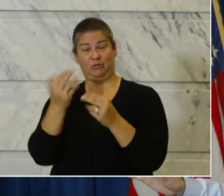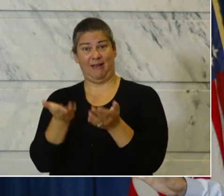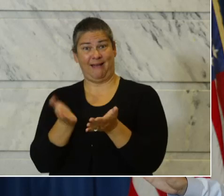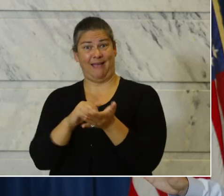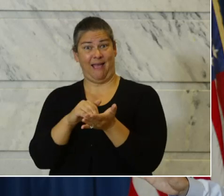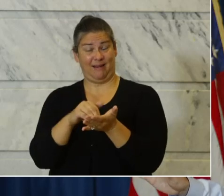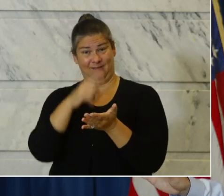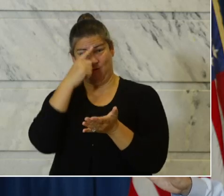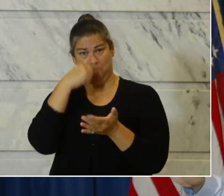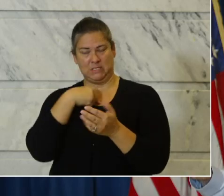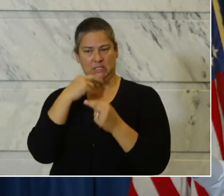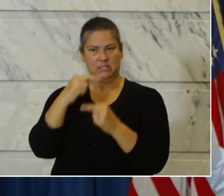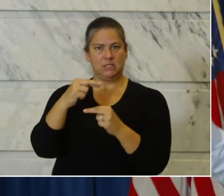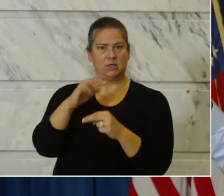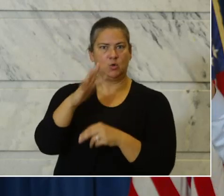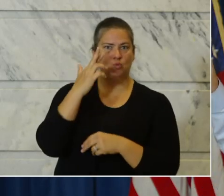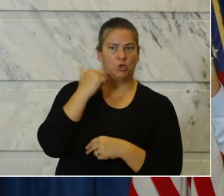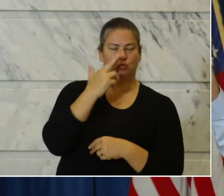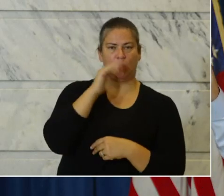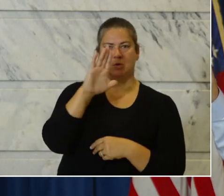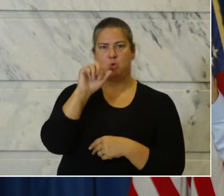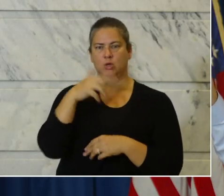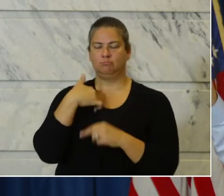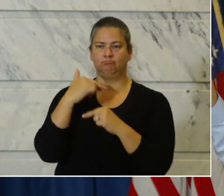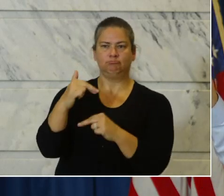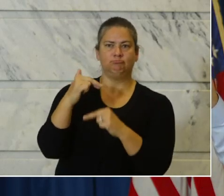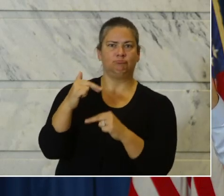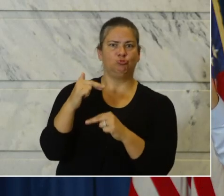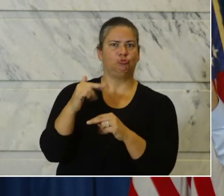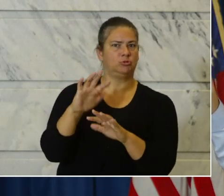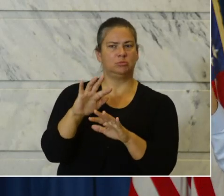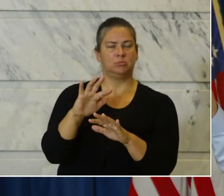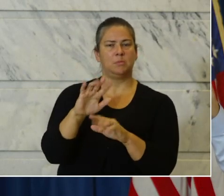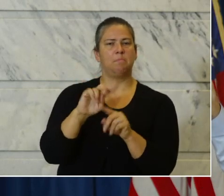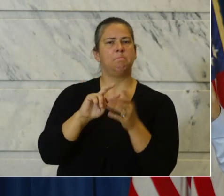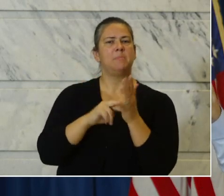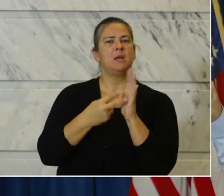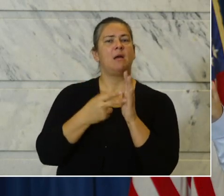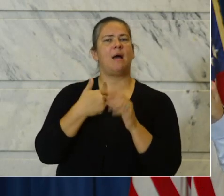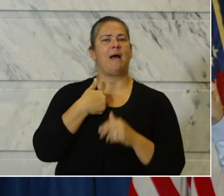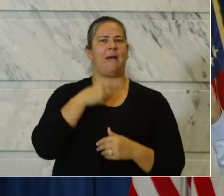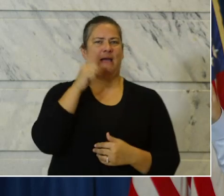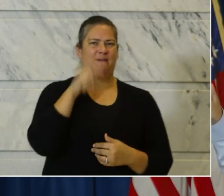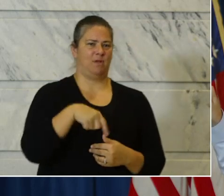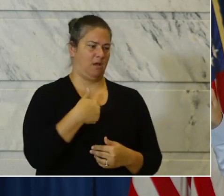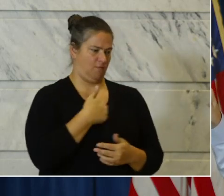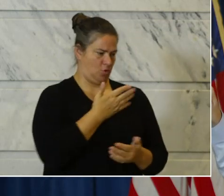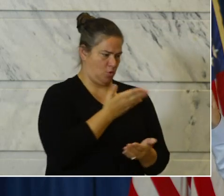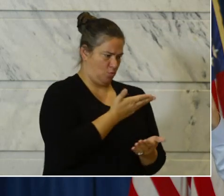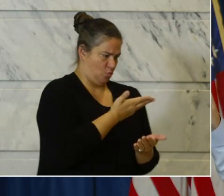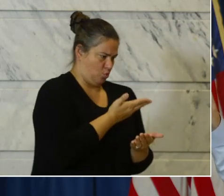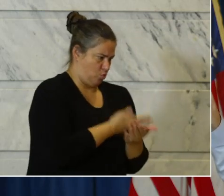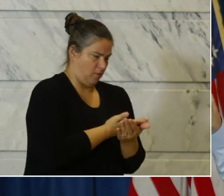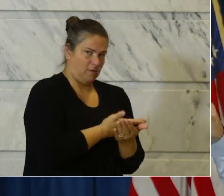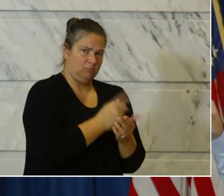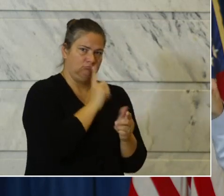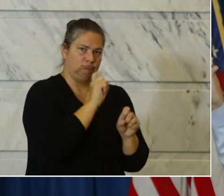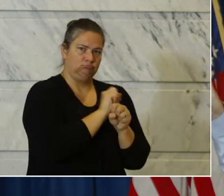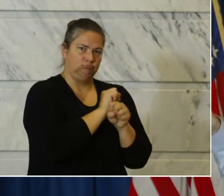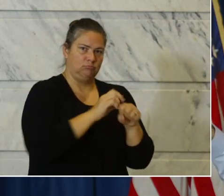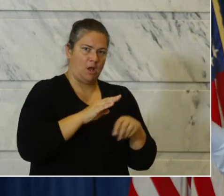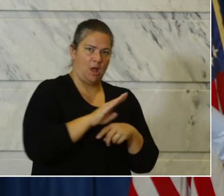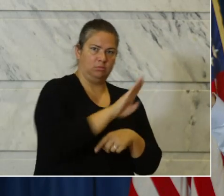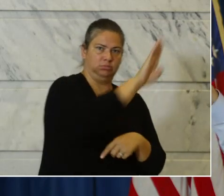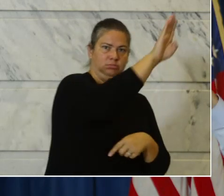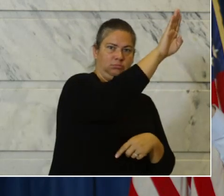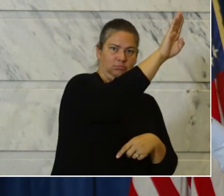period of time and bars, and that is a proof of or indications of a real escalation, and not something